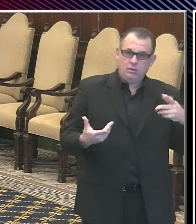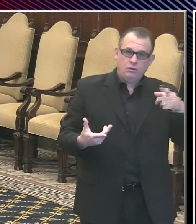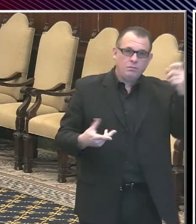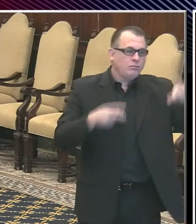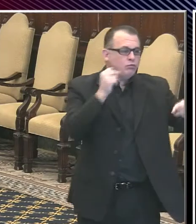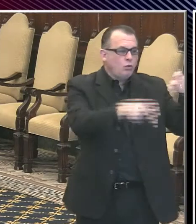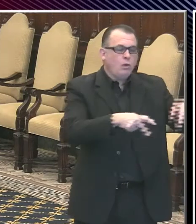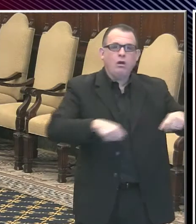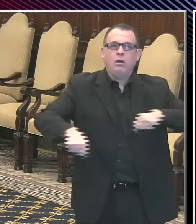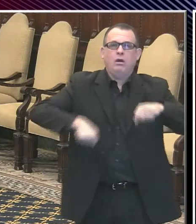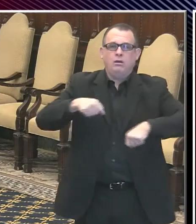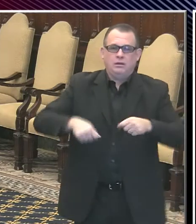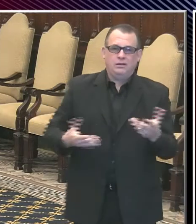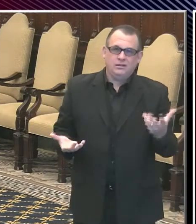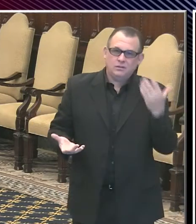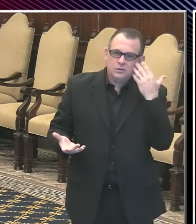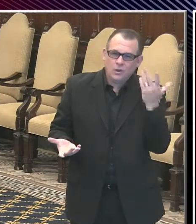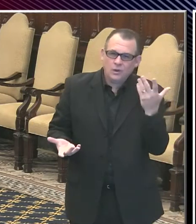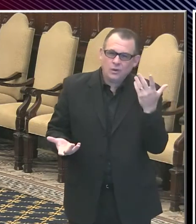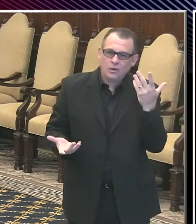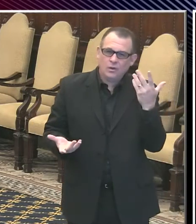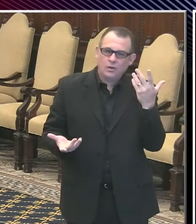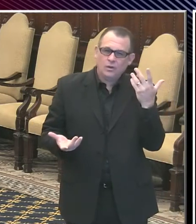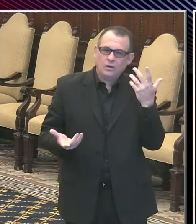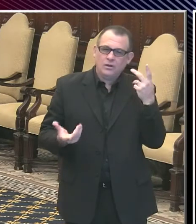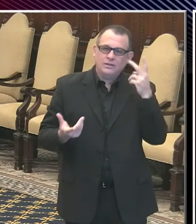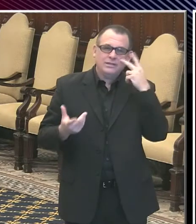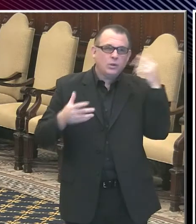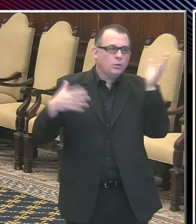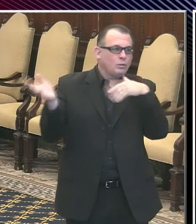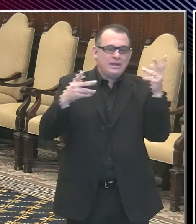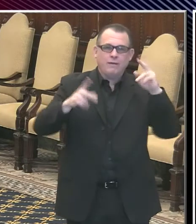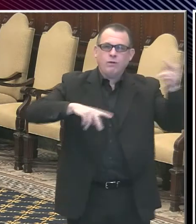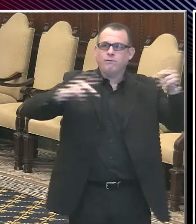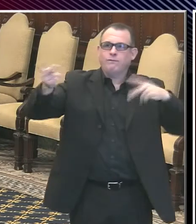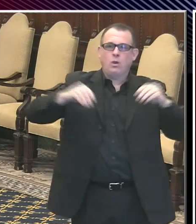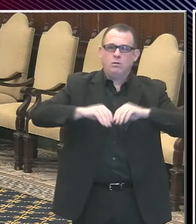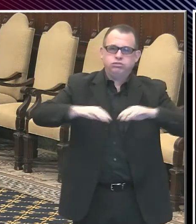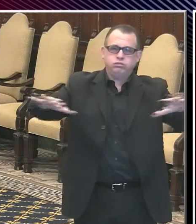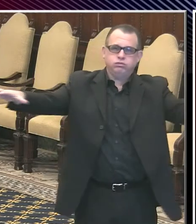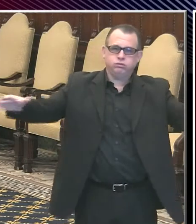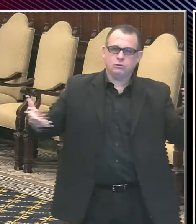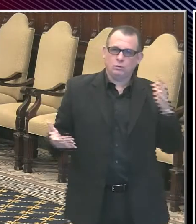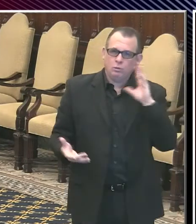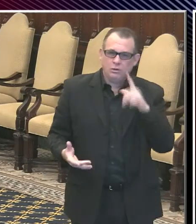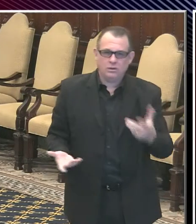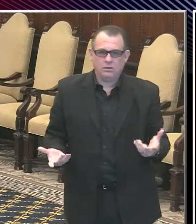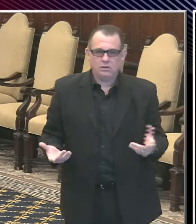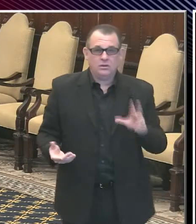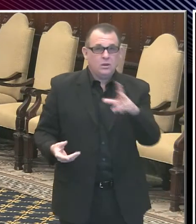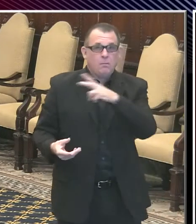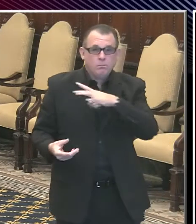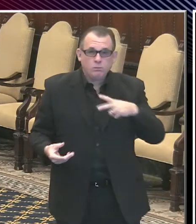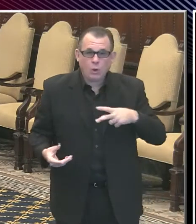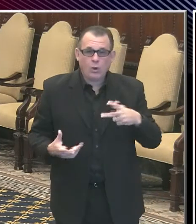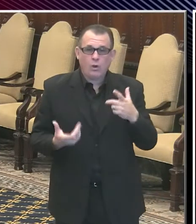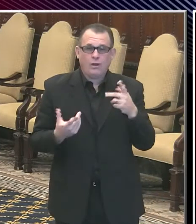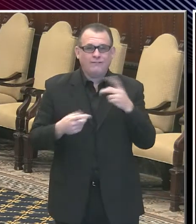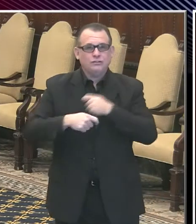trash can, because it's probably going to blow away. It's just more common sense, and I would treat our parks and facilities as you would treat your own